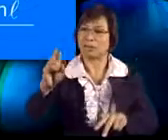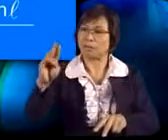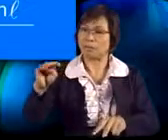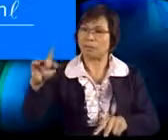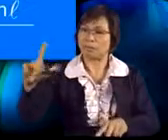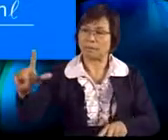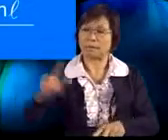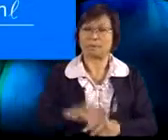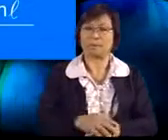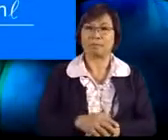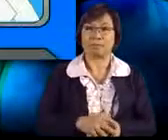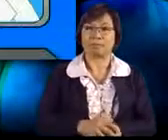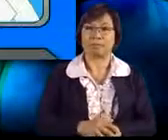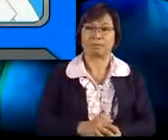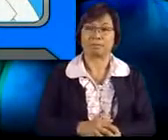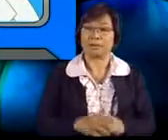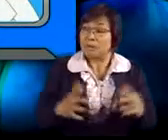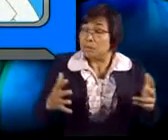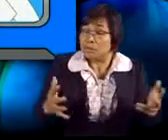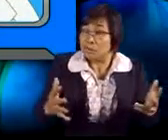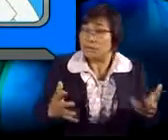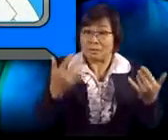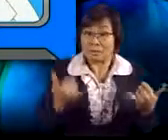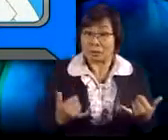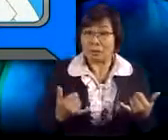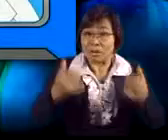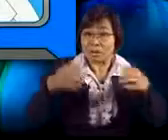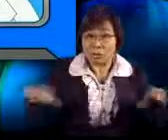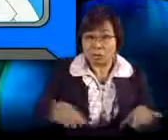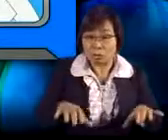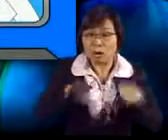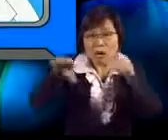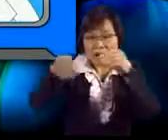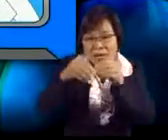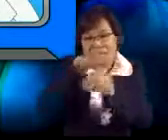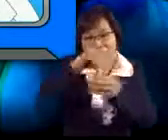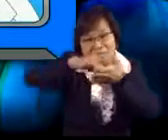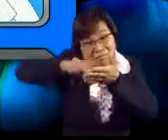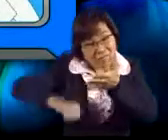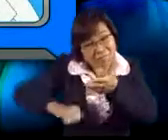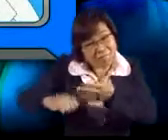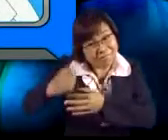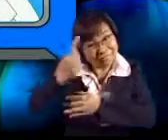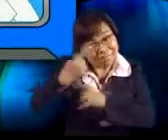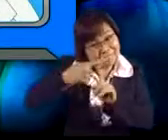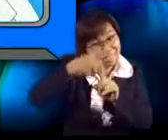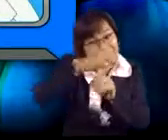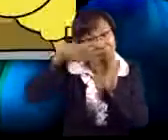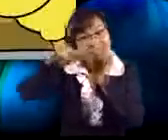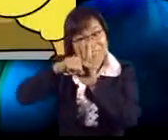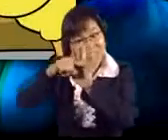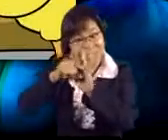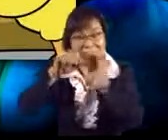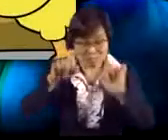620 milliliters. So, now you can do addition and subtraction. I'm sure you